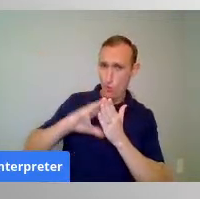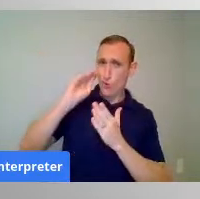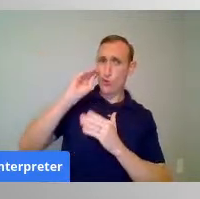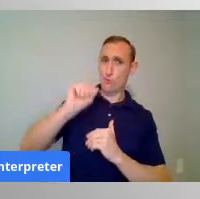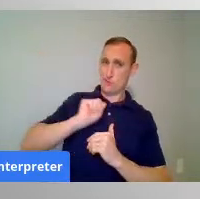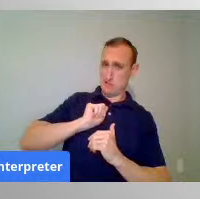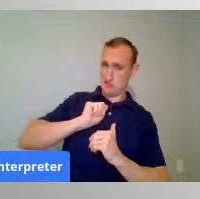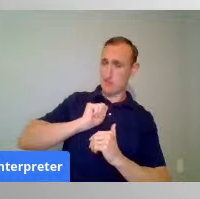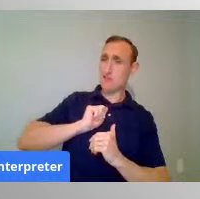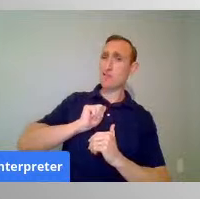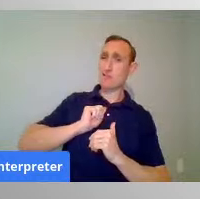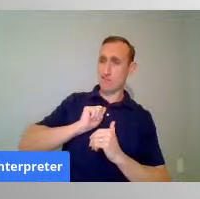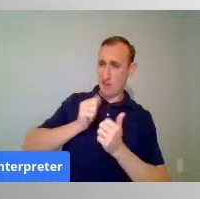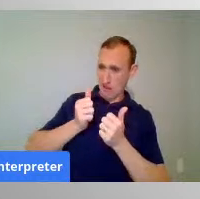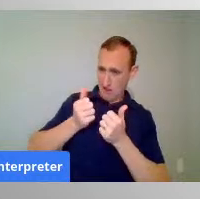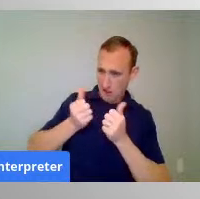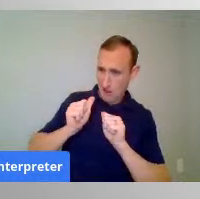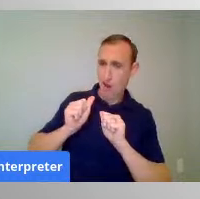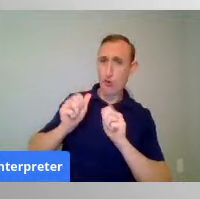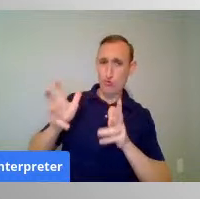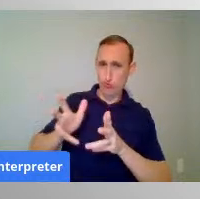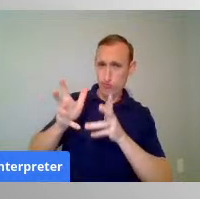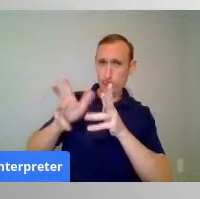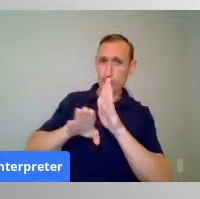can advance those initiatives.